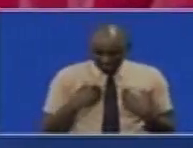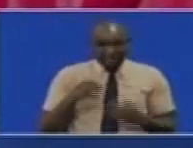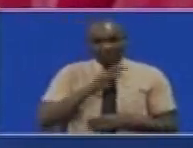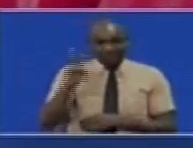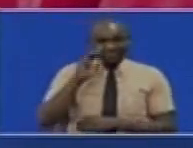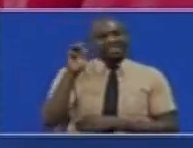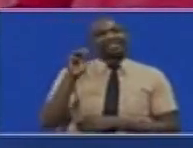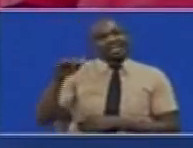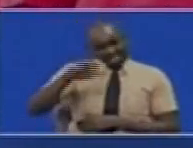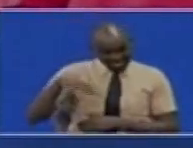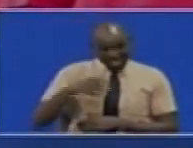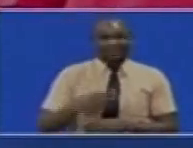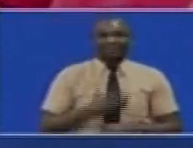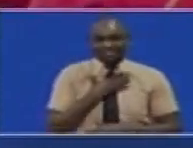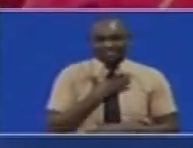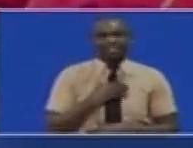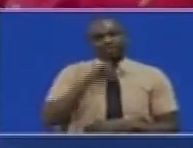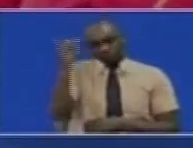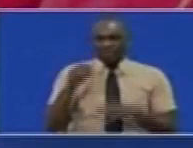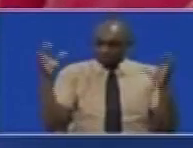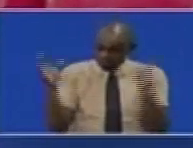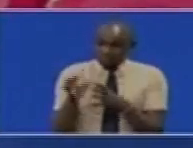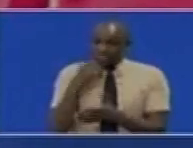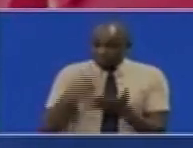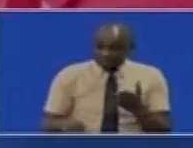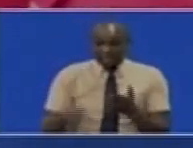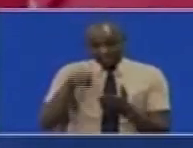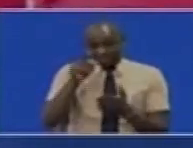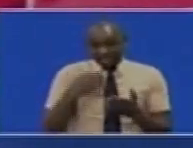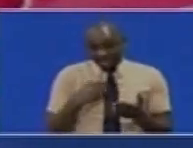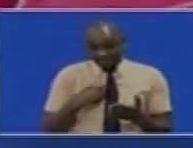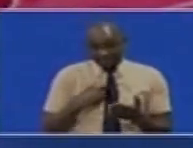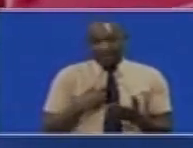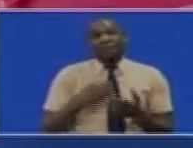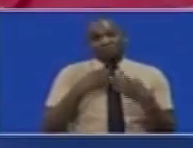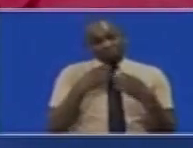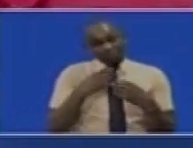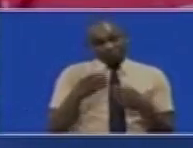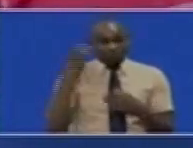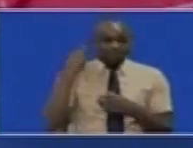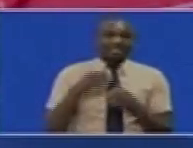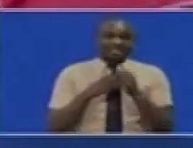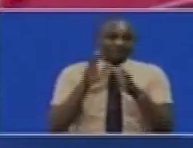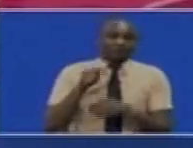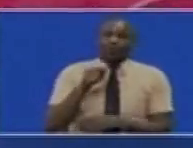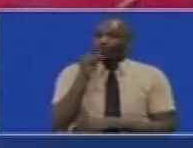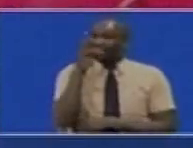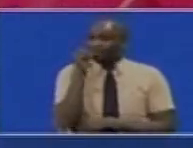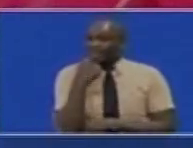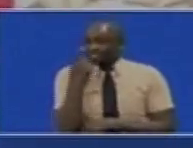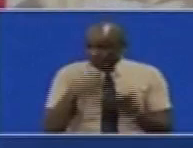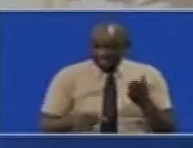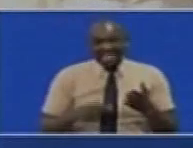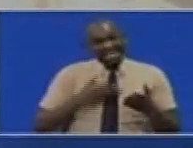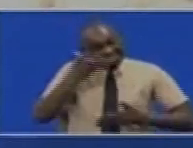Region offensive. The Jubilee top two latest incursion was given a new thrust by the presence of former leaders from ODM who